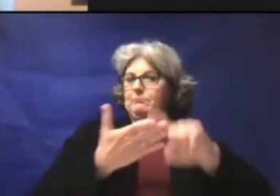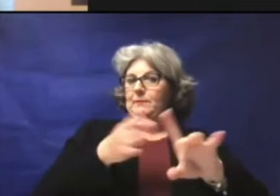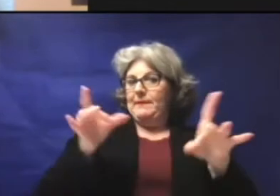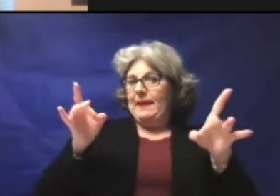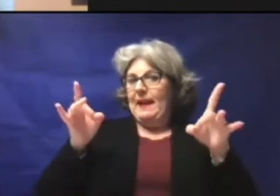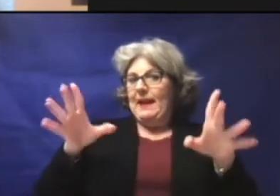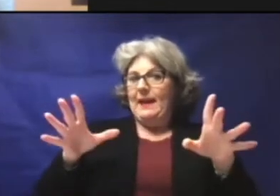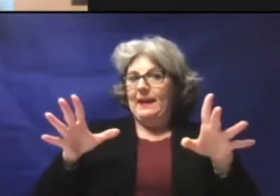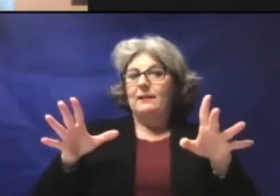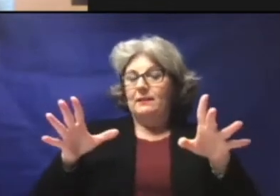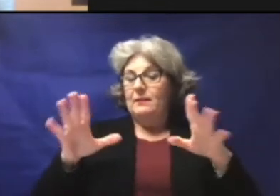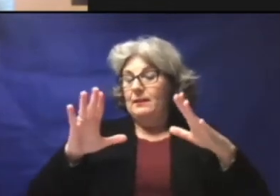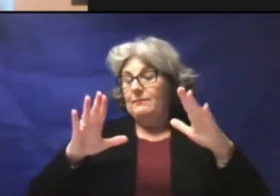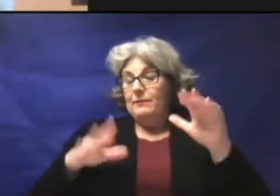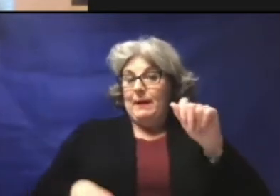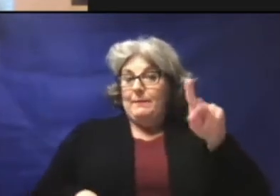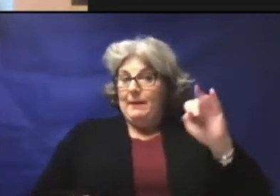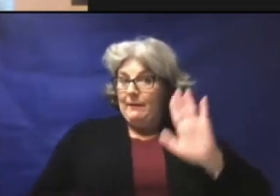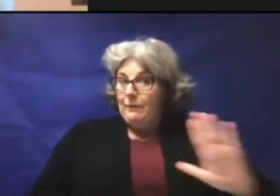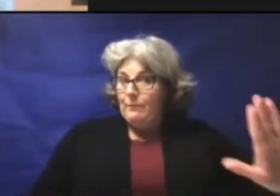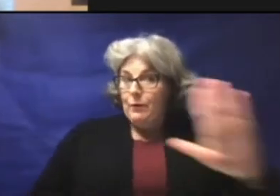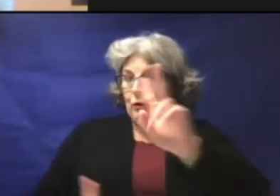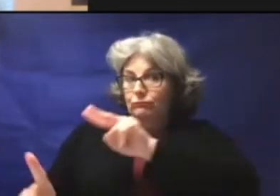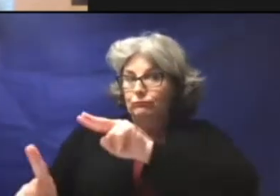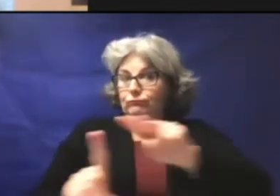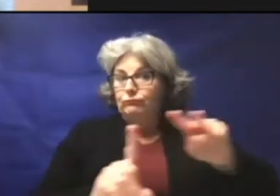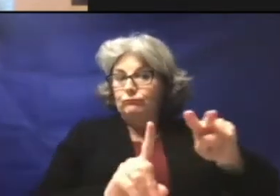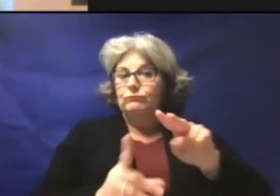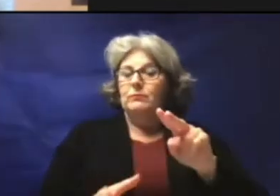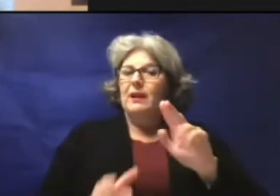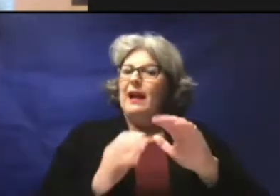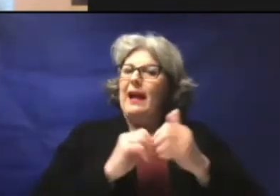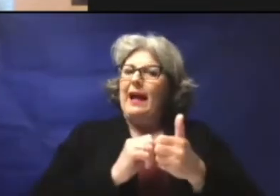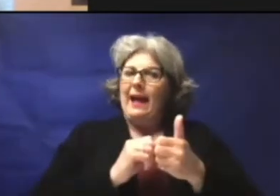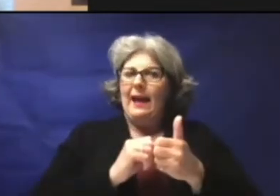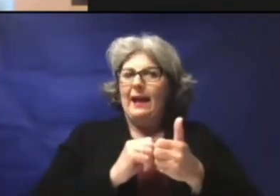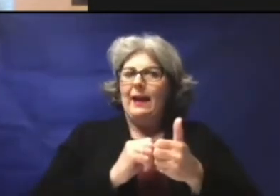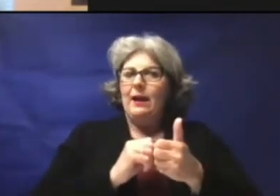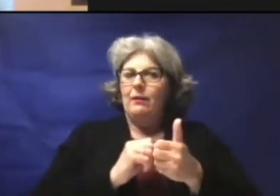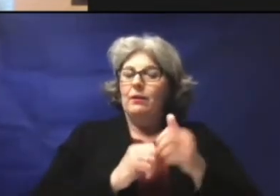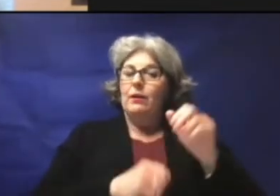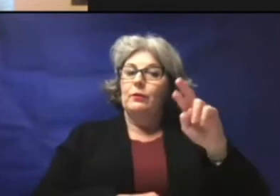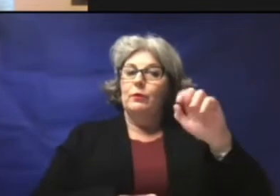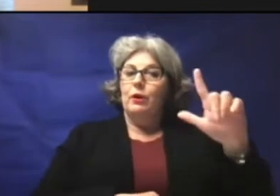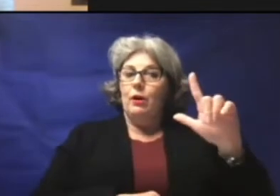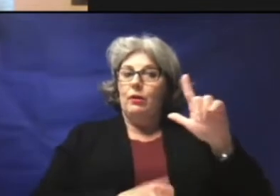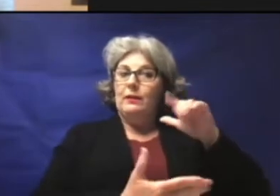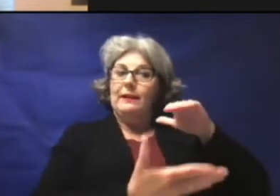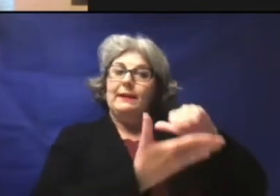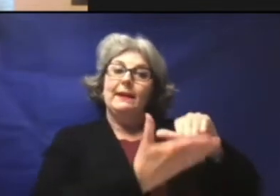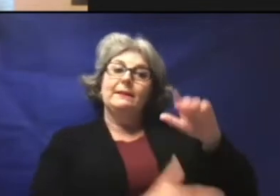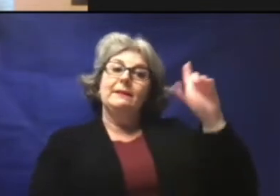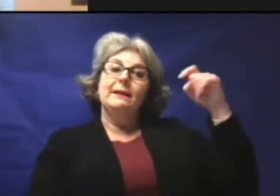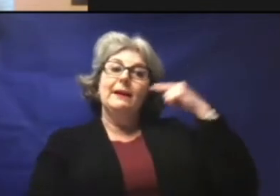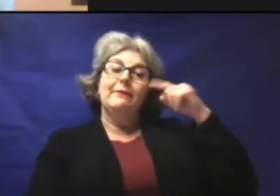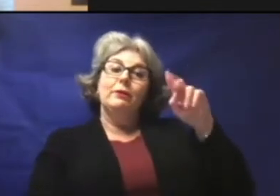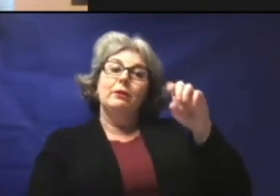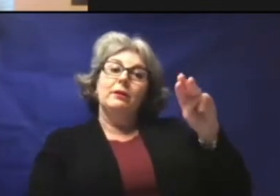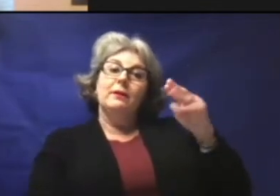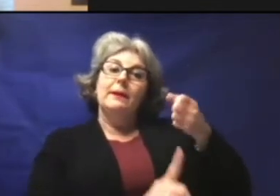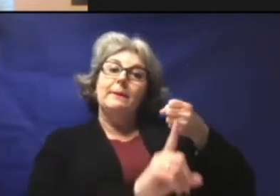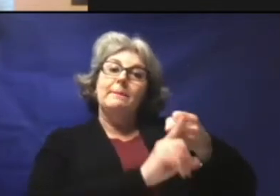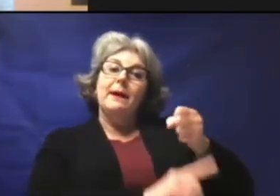the AAPI community. From your perspective, how will the recall campaign against Governor Gavin Newsom impact the AAPI